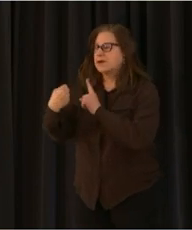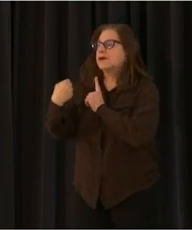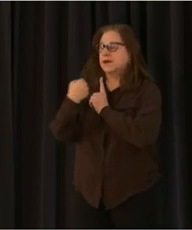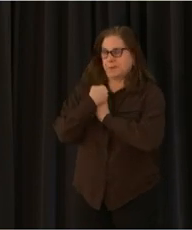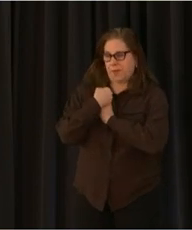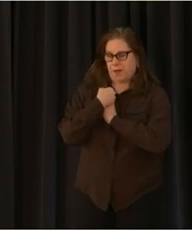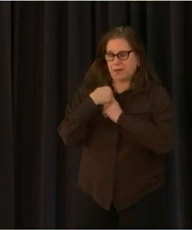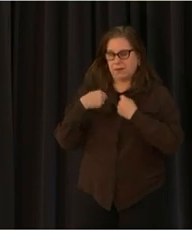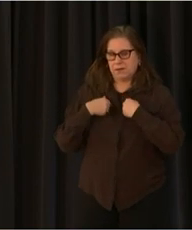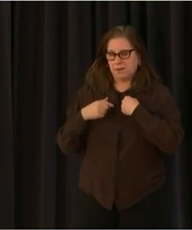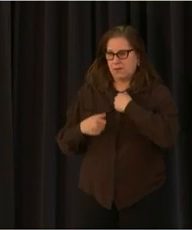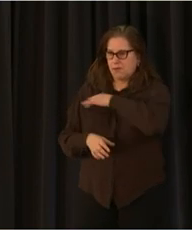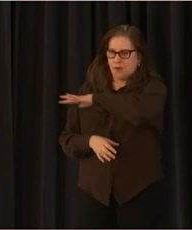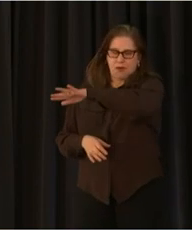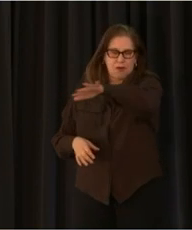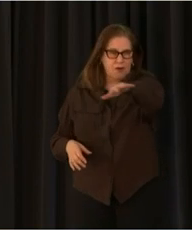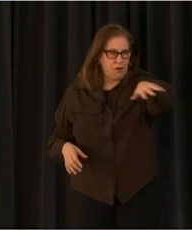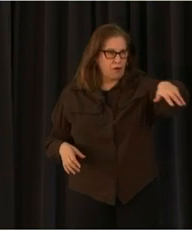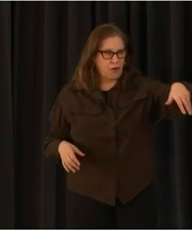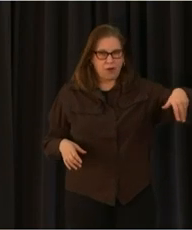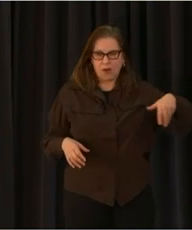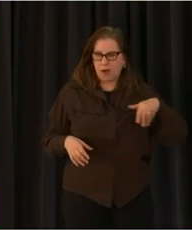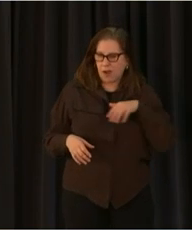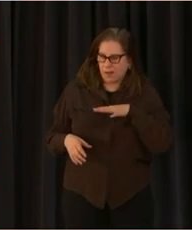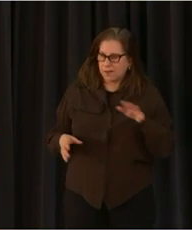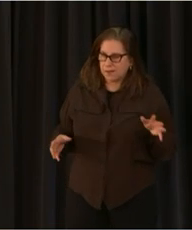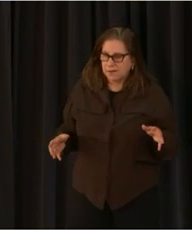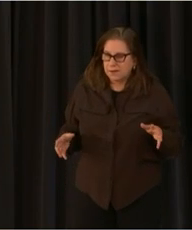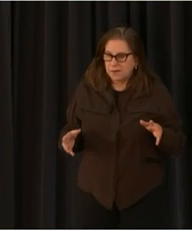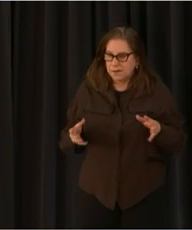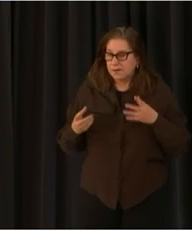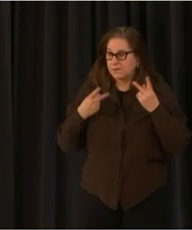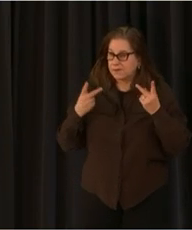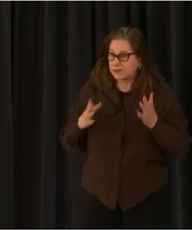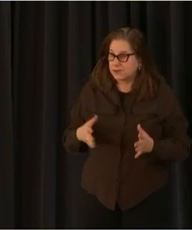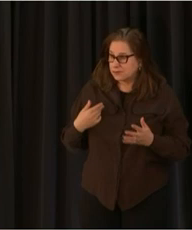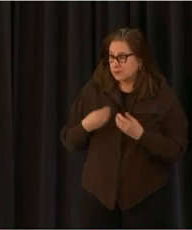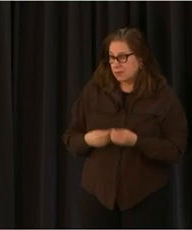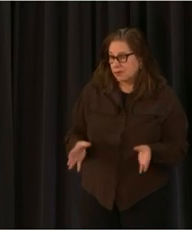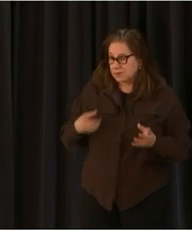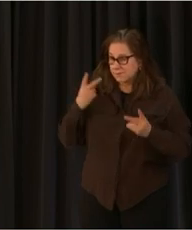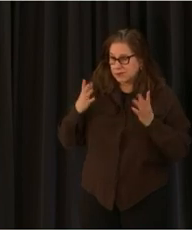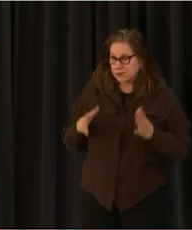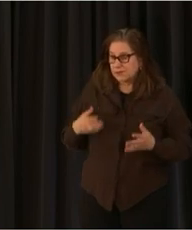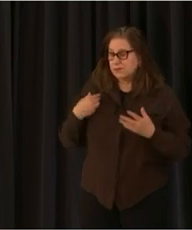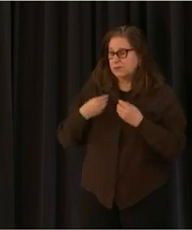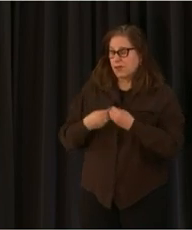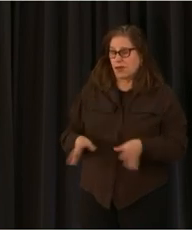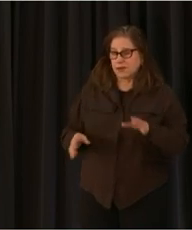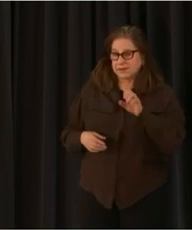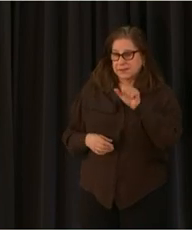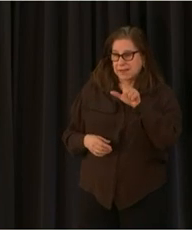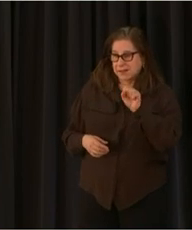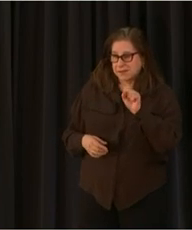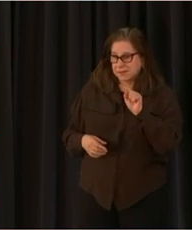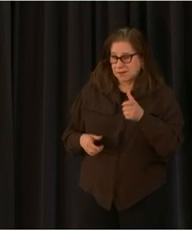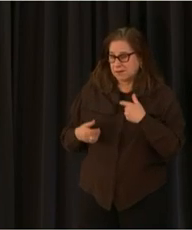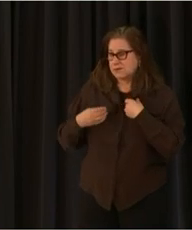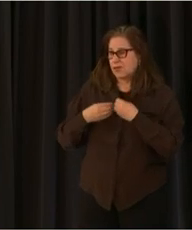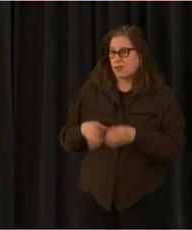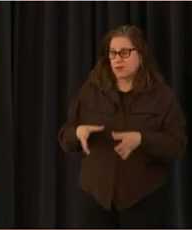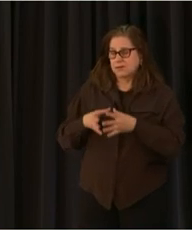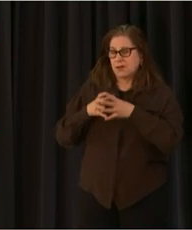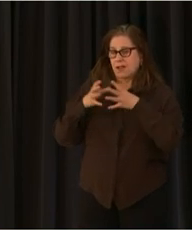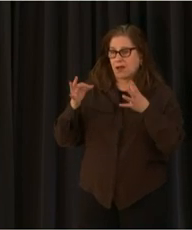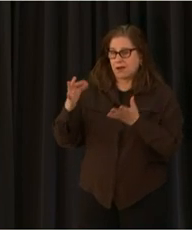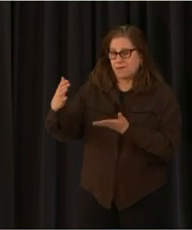people. So people, we've lost visitors, we've lost sales tax revenue, but